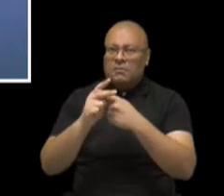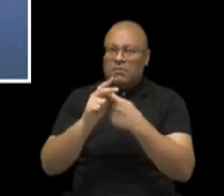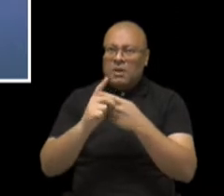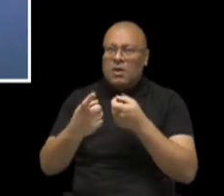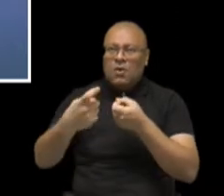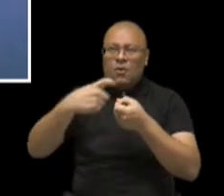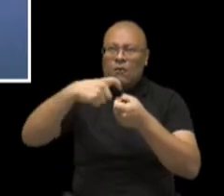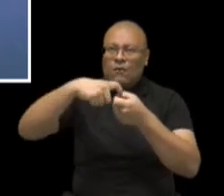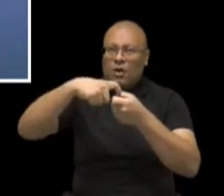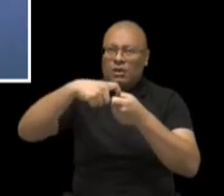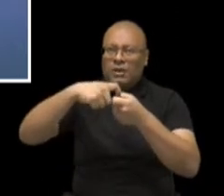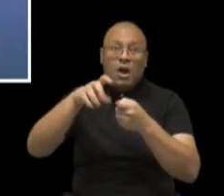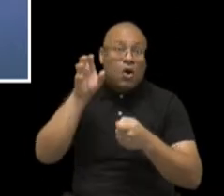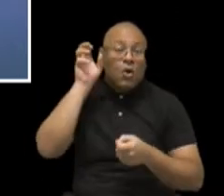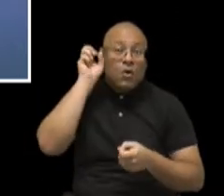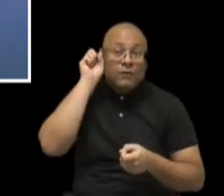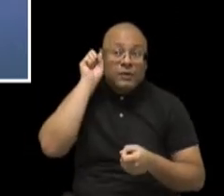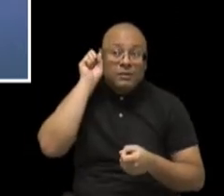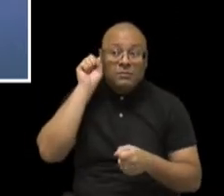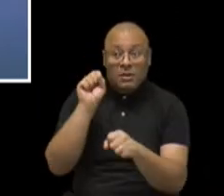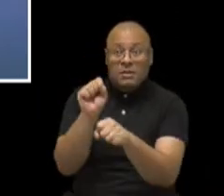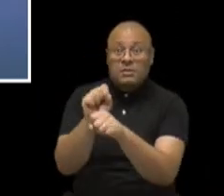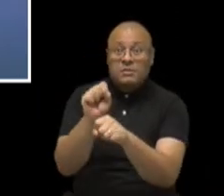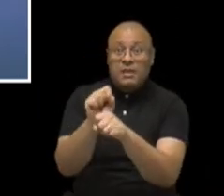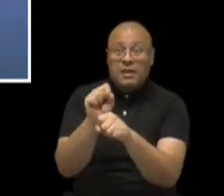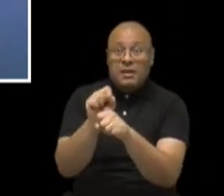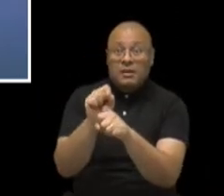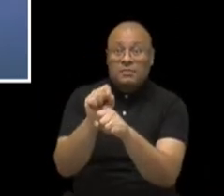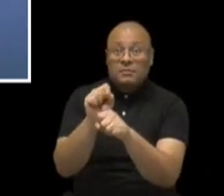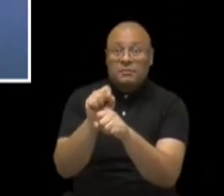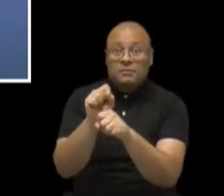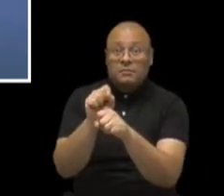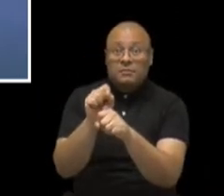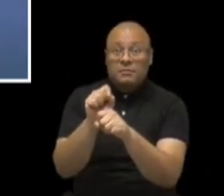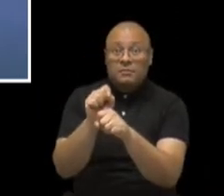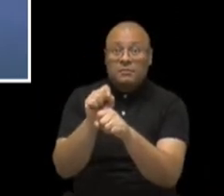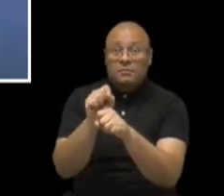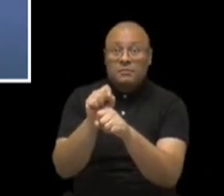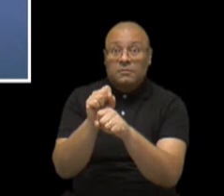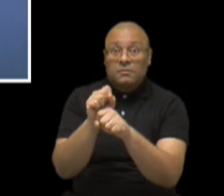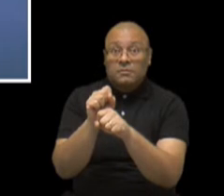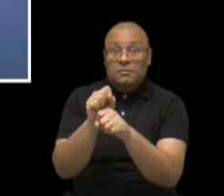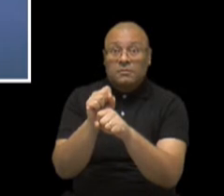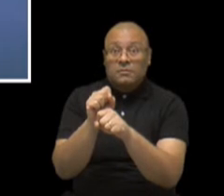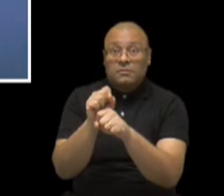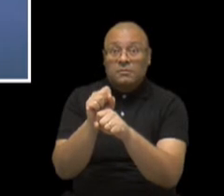I just can't hear you, but I know that it'll come back because